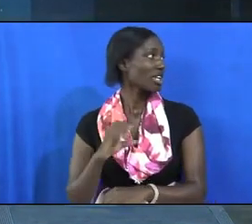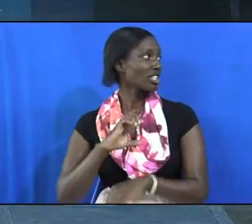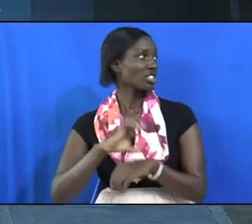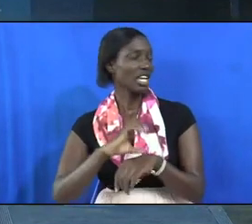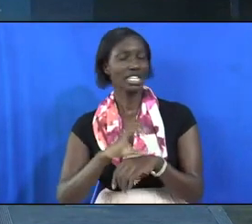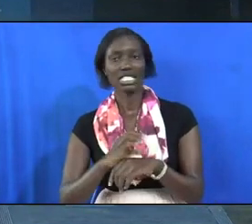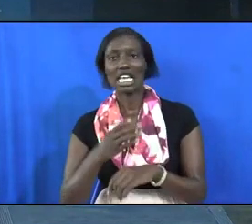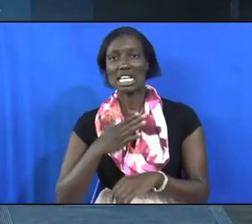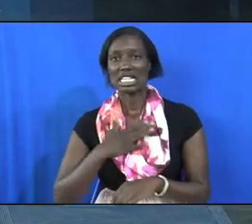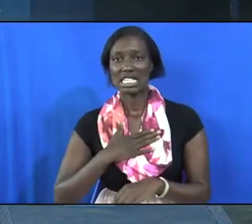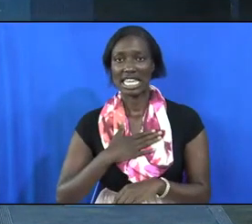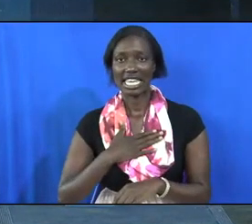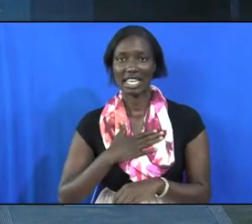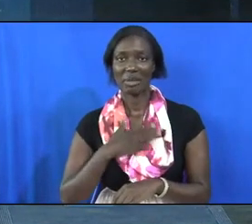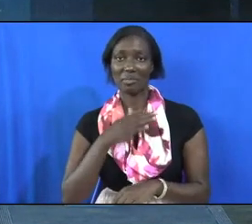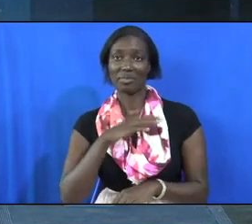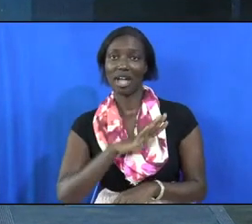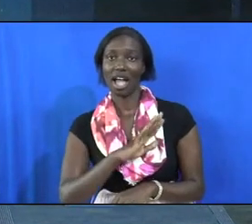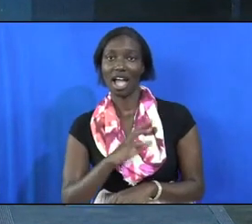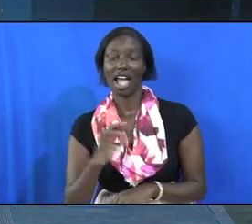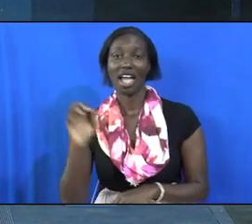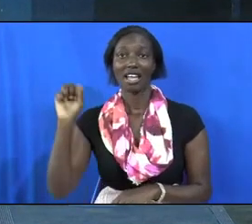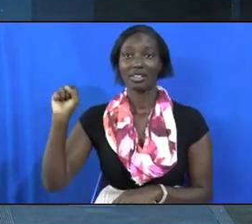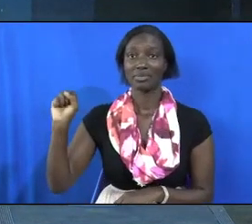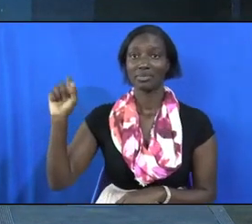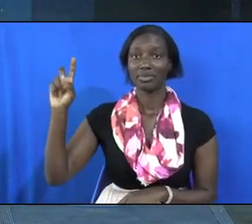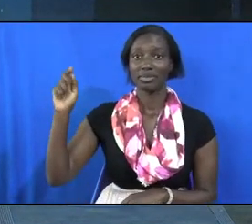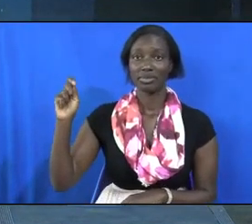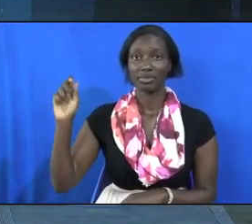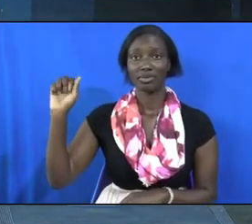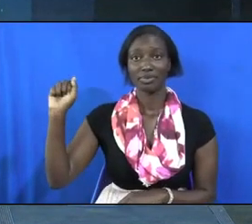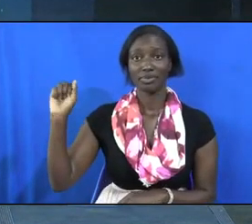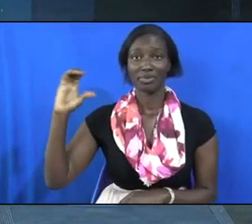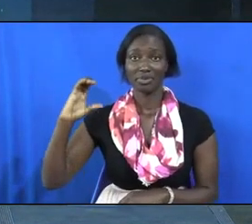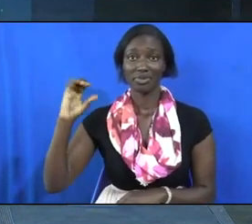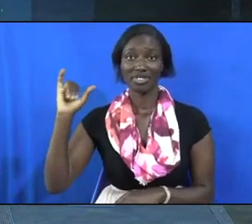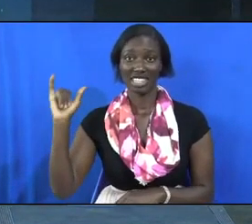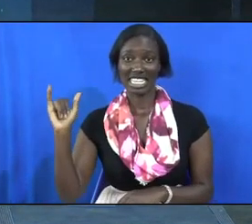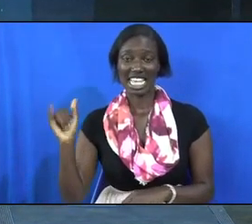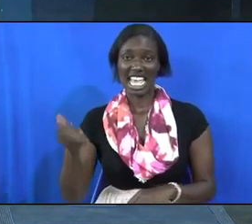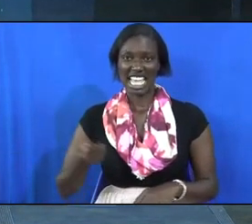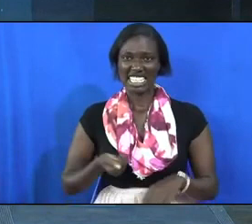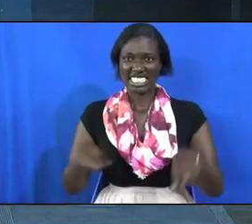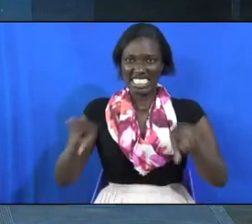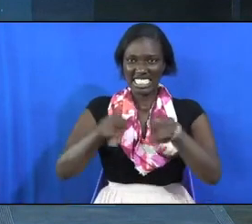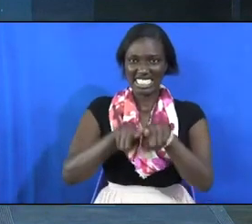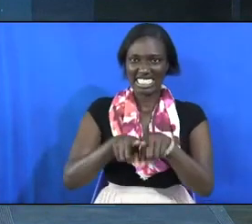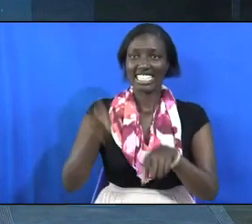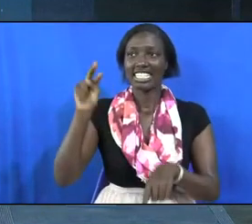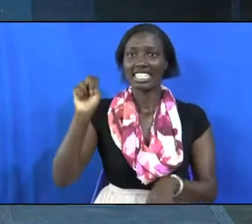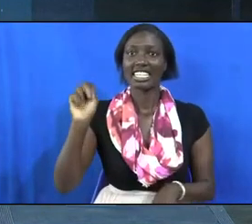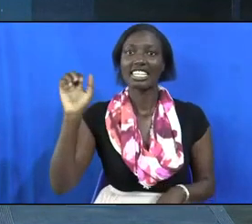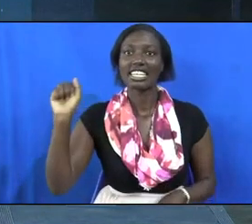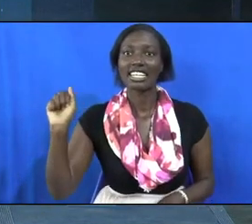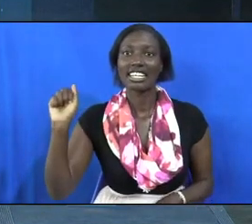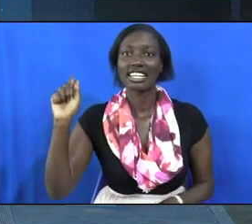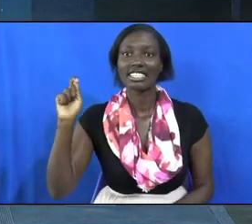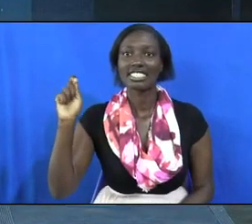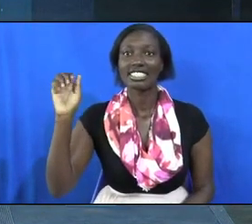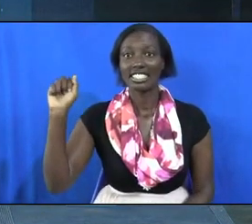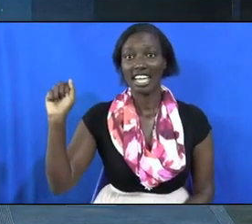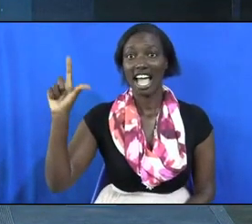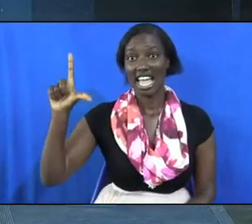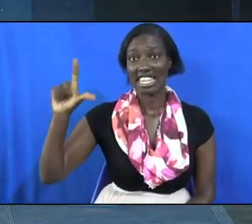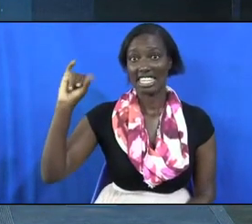My name is Stacy Bahati, and with me here is my sister, Natalie Subira. And you